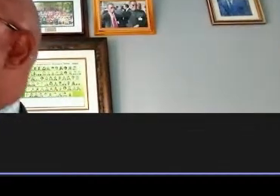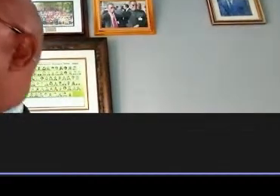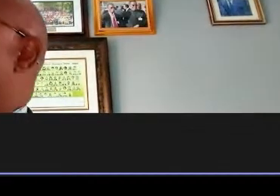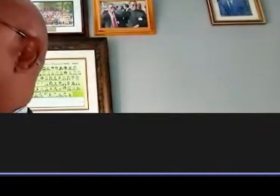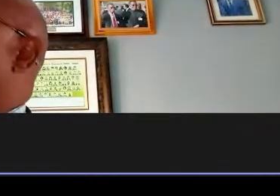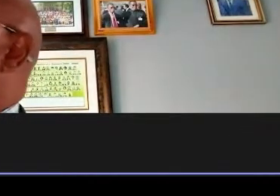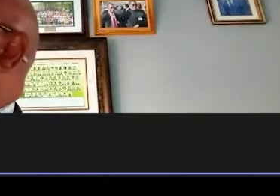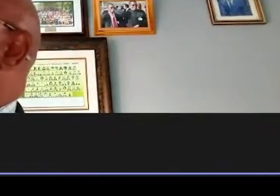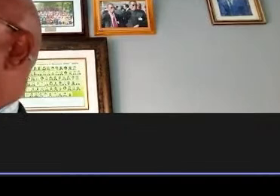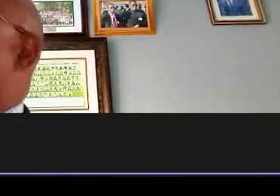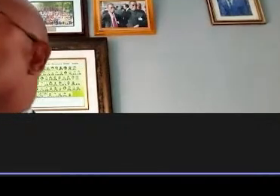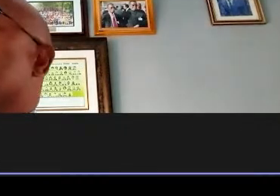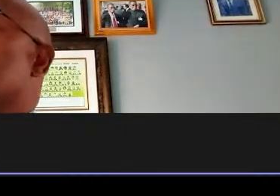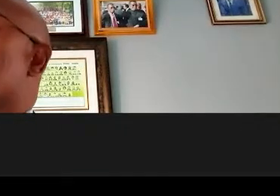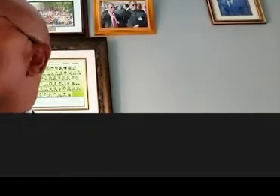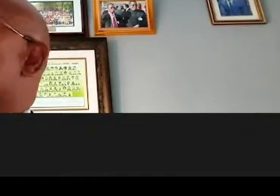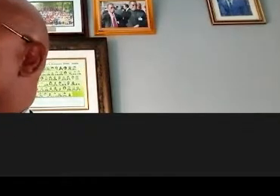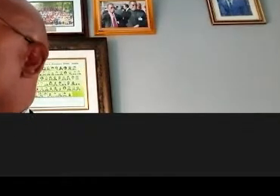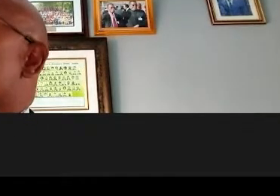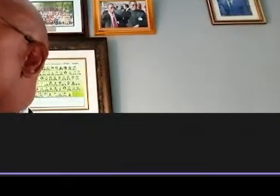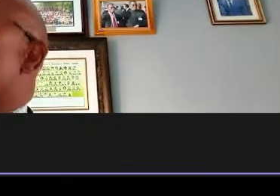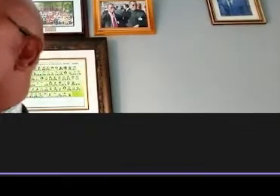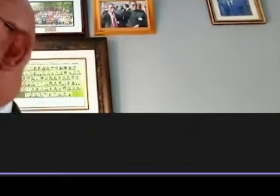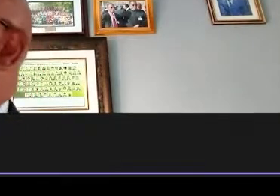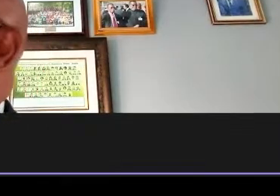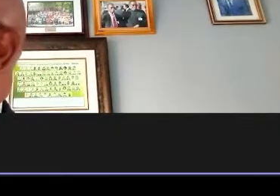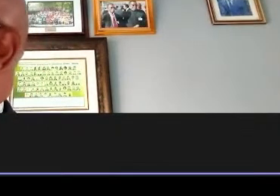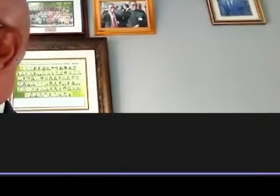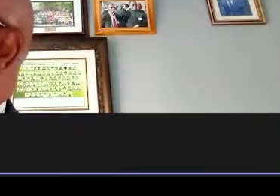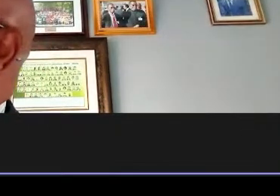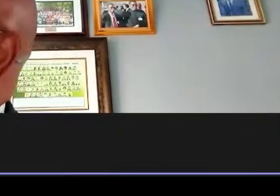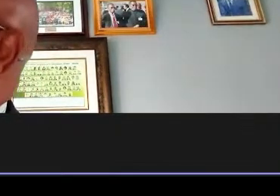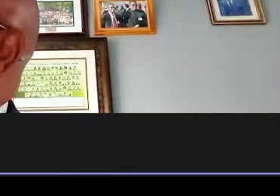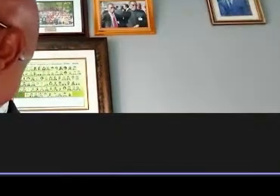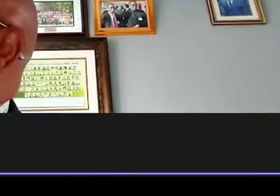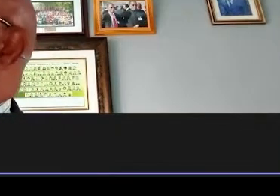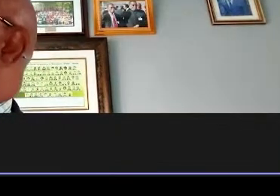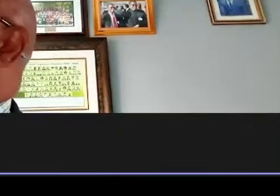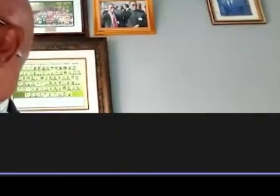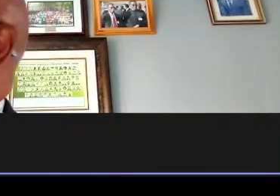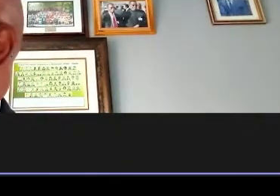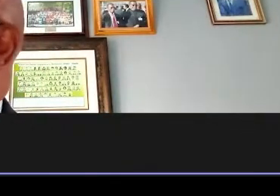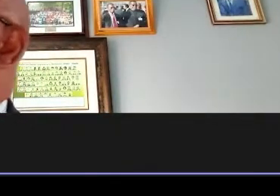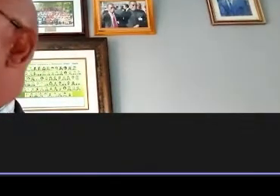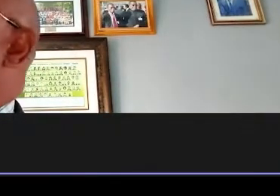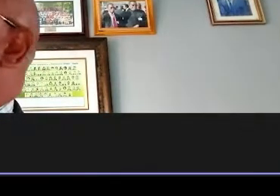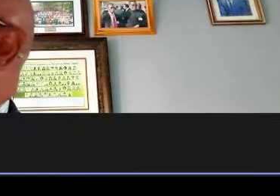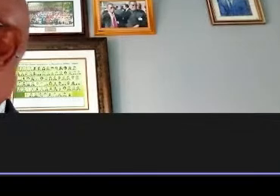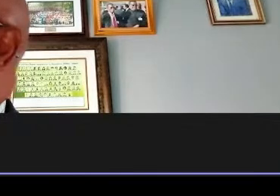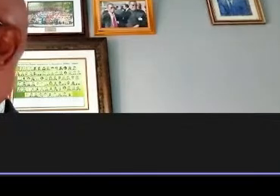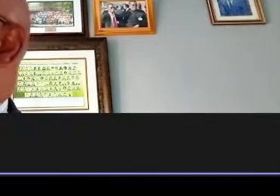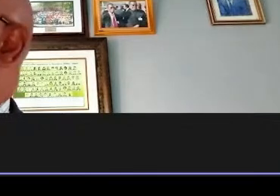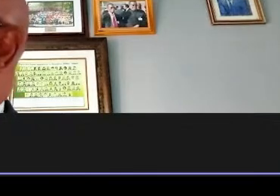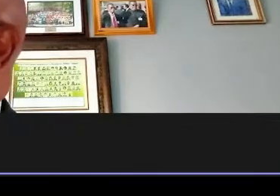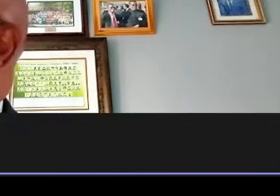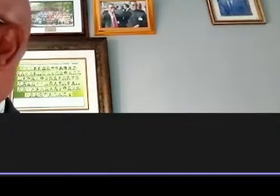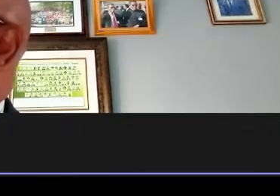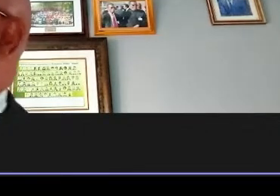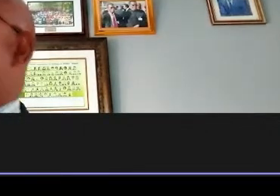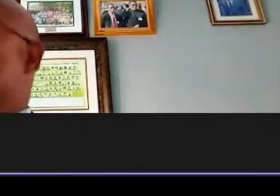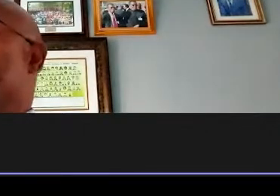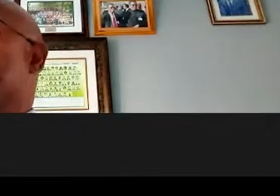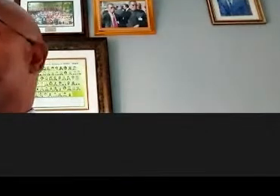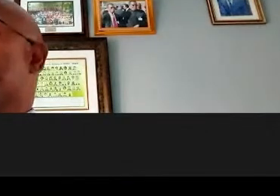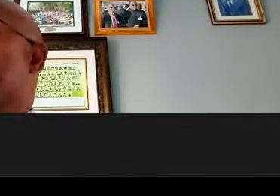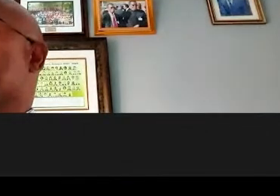causes of the crisis our people find themselves in could be laid at the door of the governing